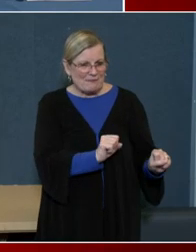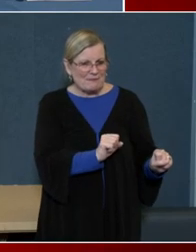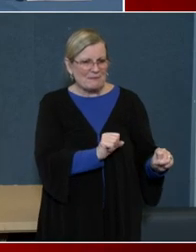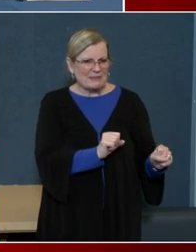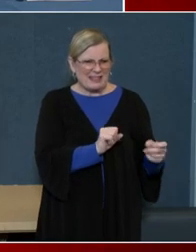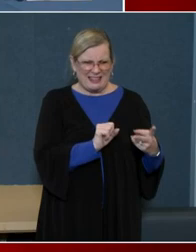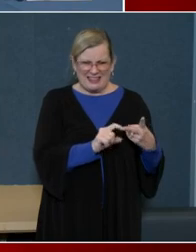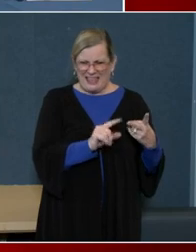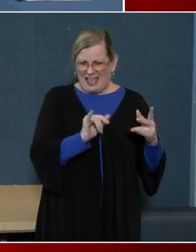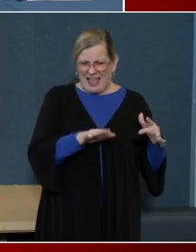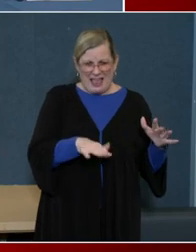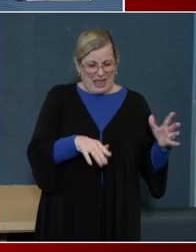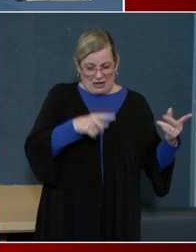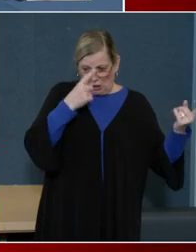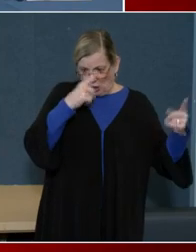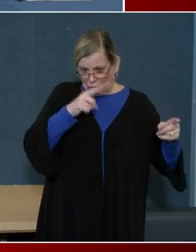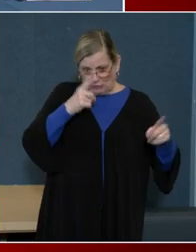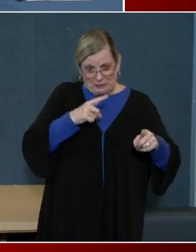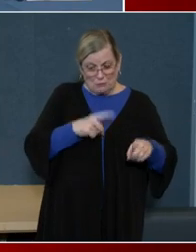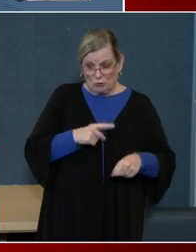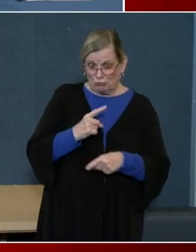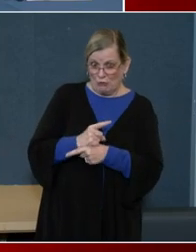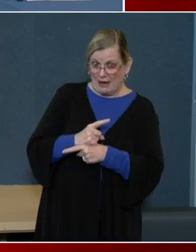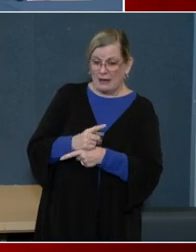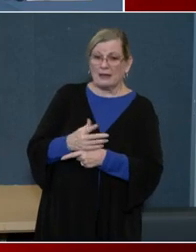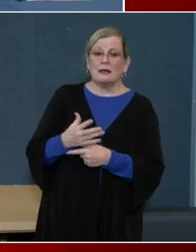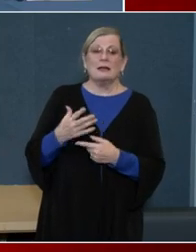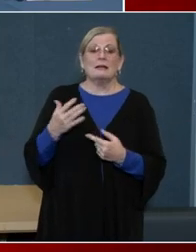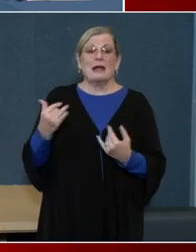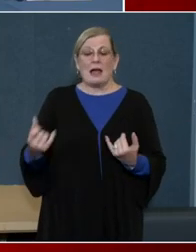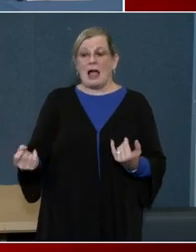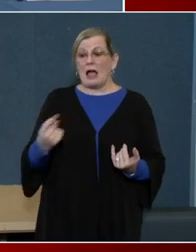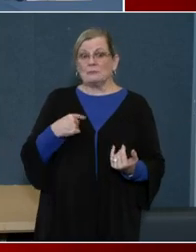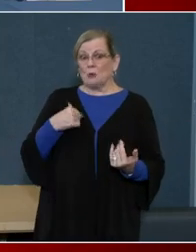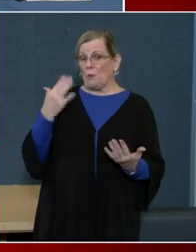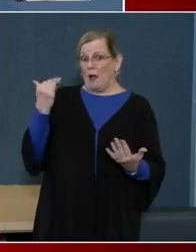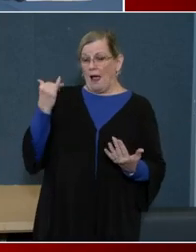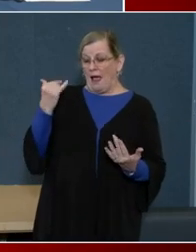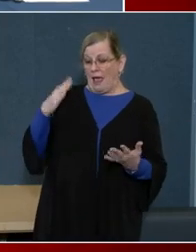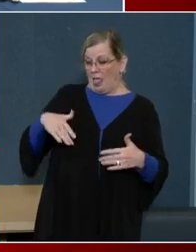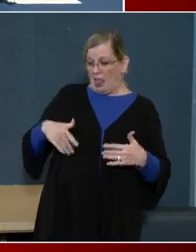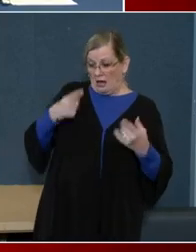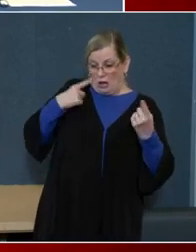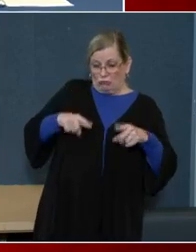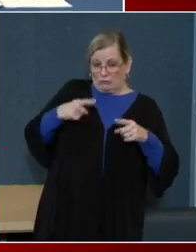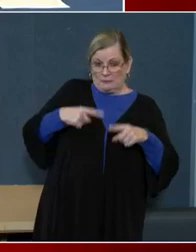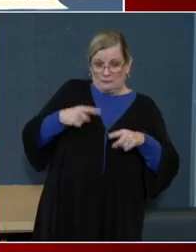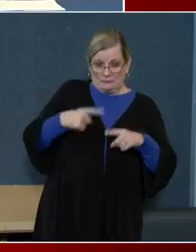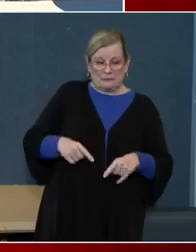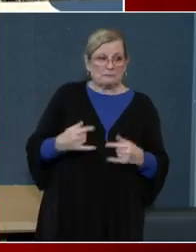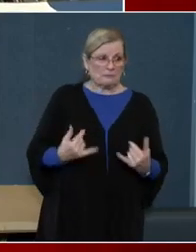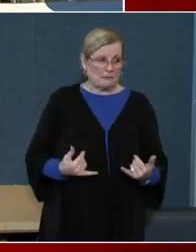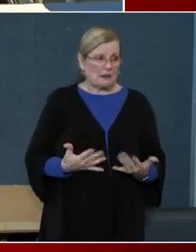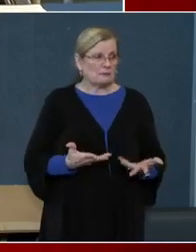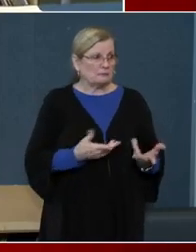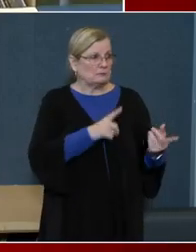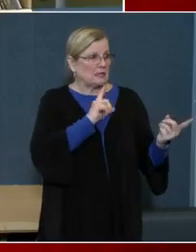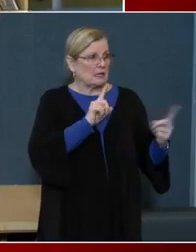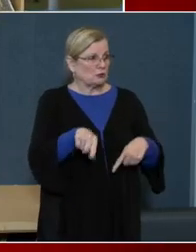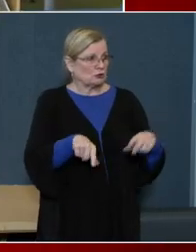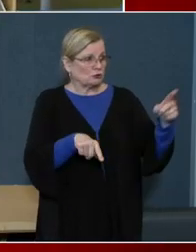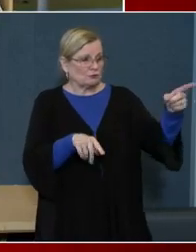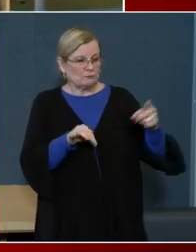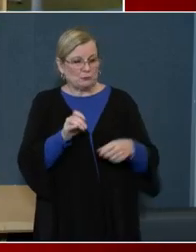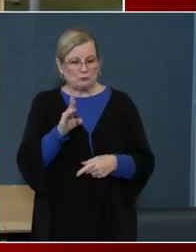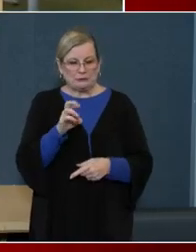today's announcement. And why it has not been agreed upon for today's announcement. So President Davis has said